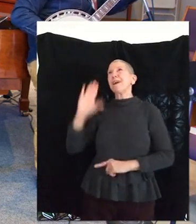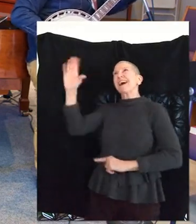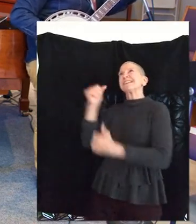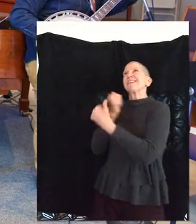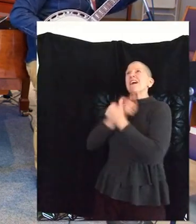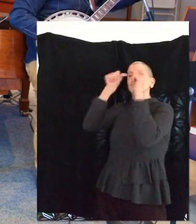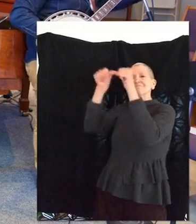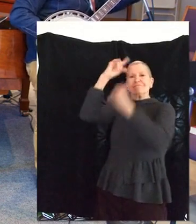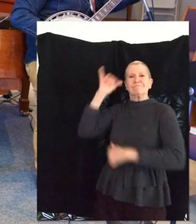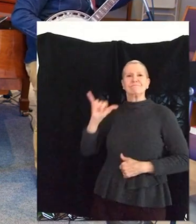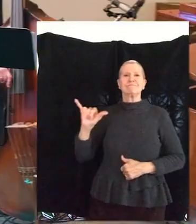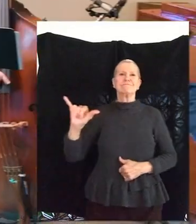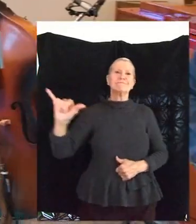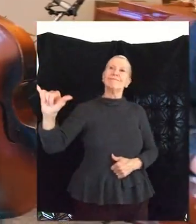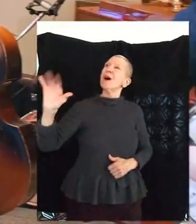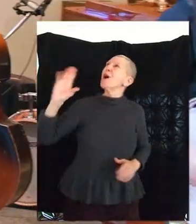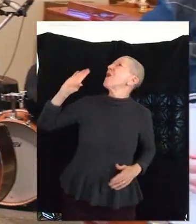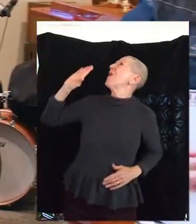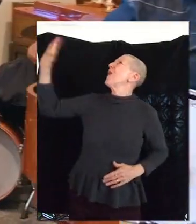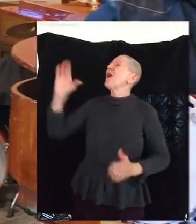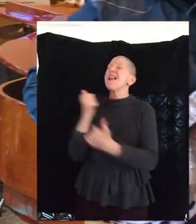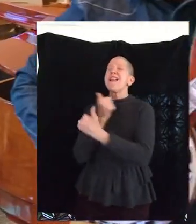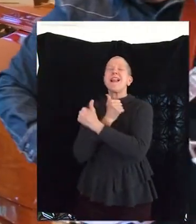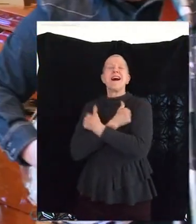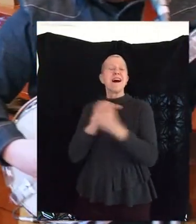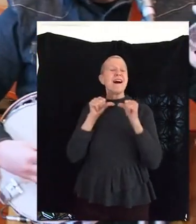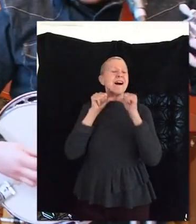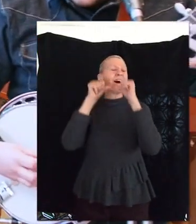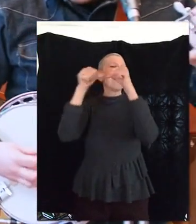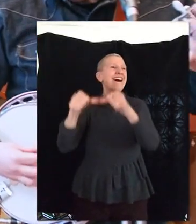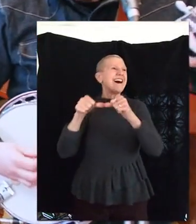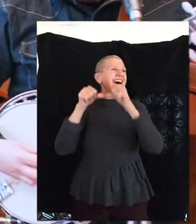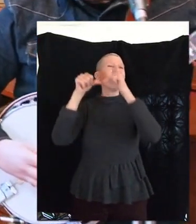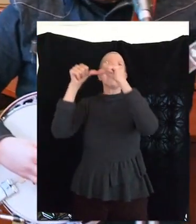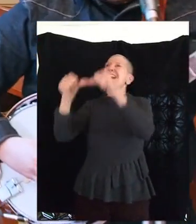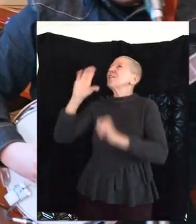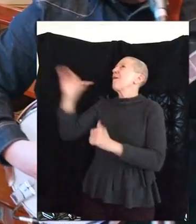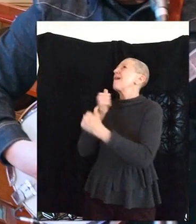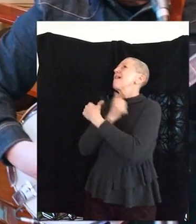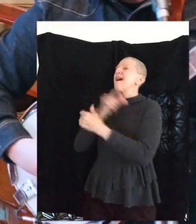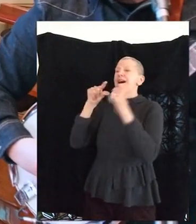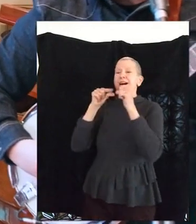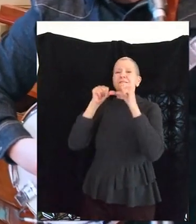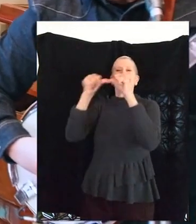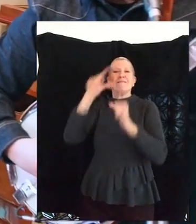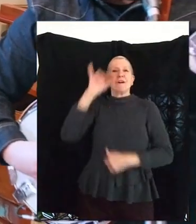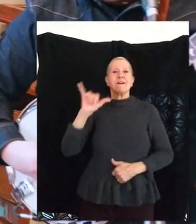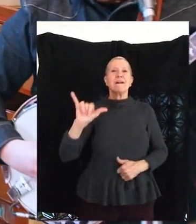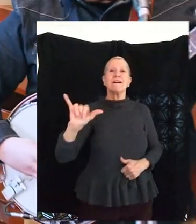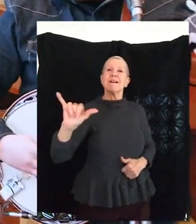is everlasting. Your love is lasting. Your love